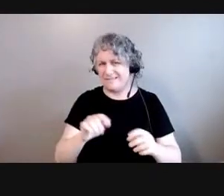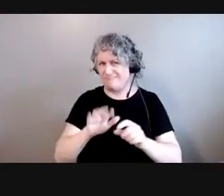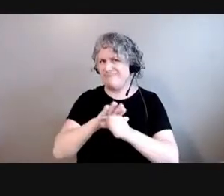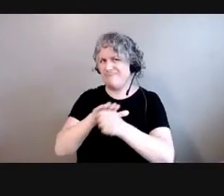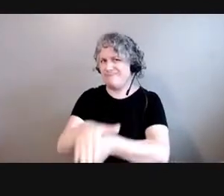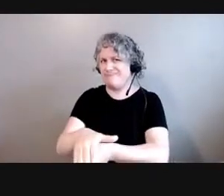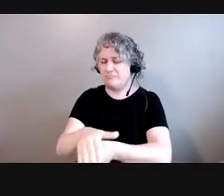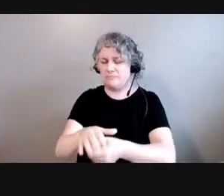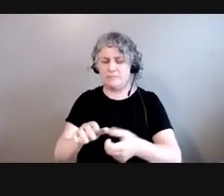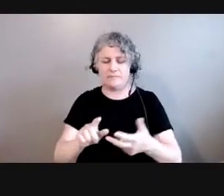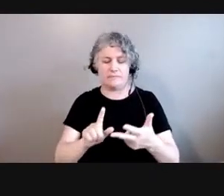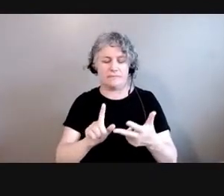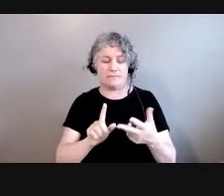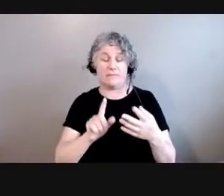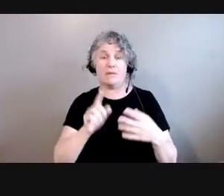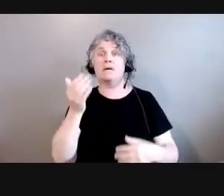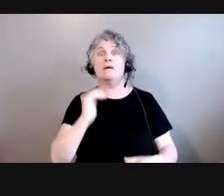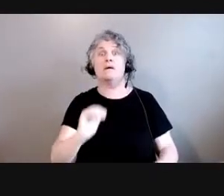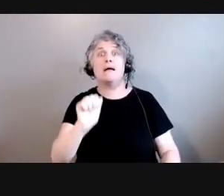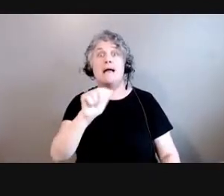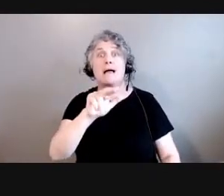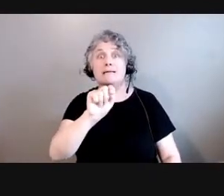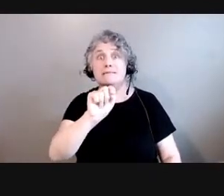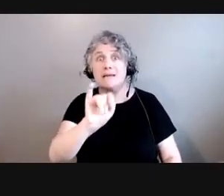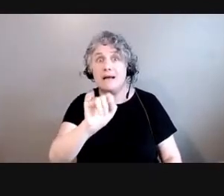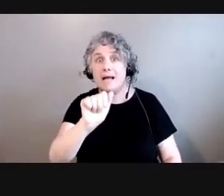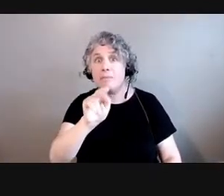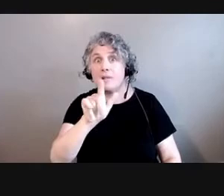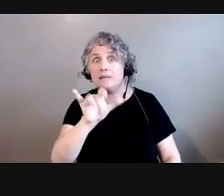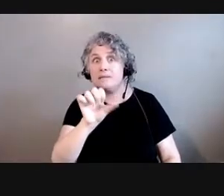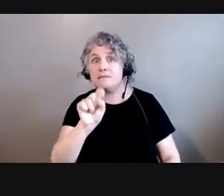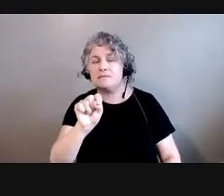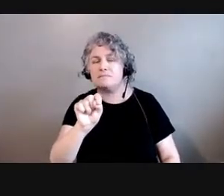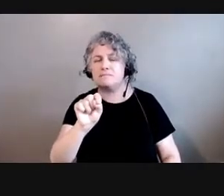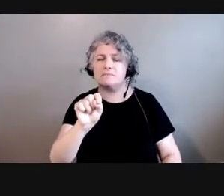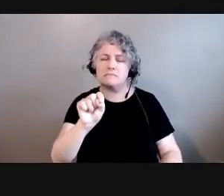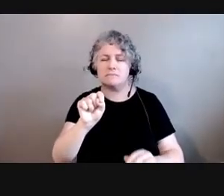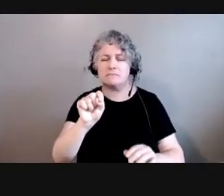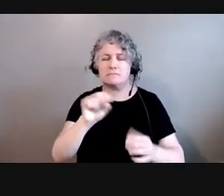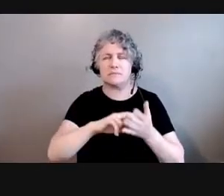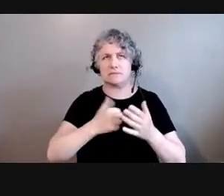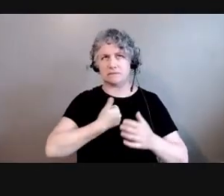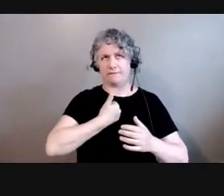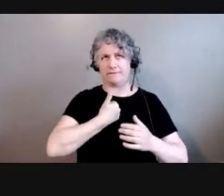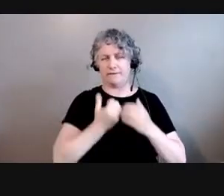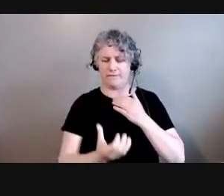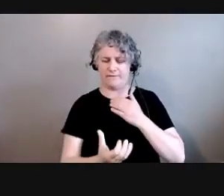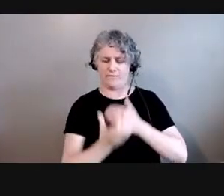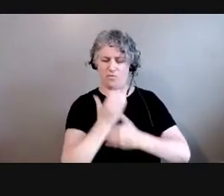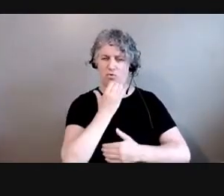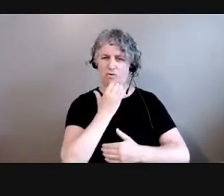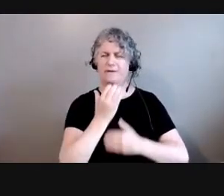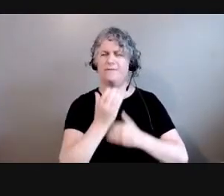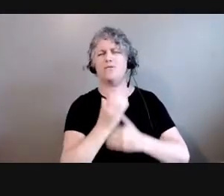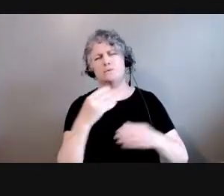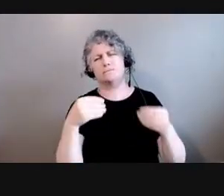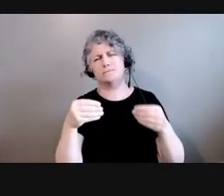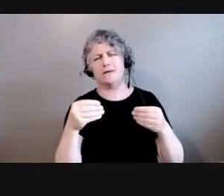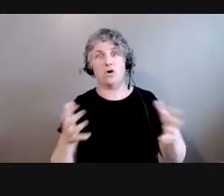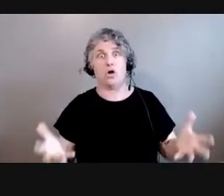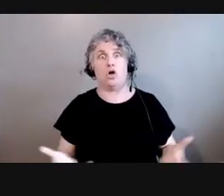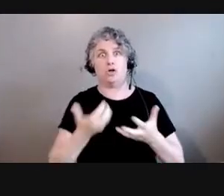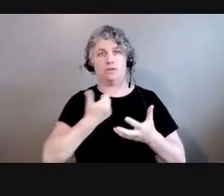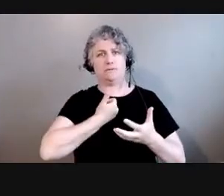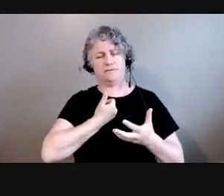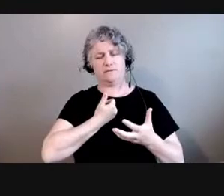force yourselves, and I'm using the word force a little bit loosely here because you actually have to encourage yourselves. We all have to encourage ourselves